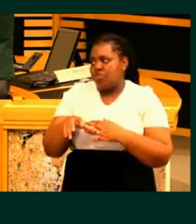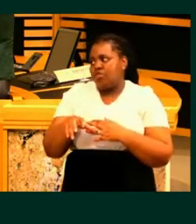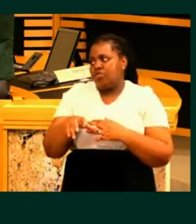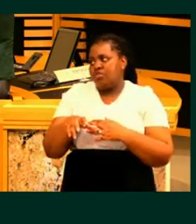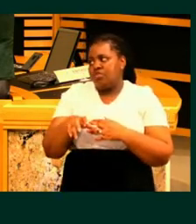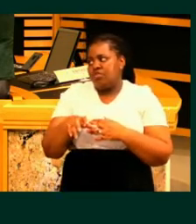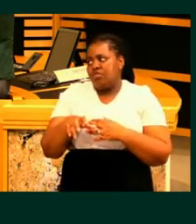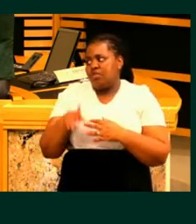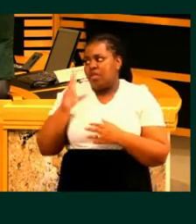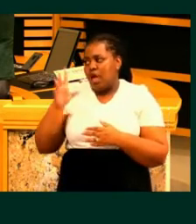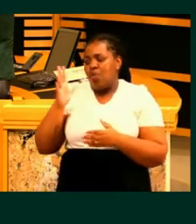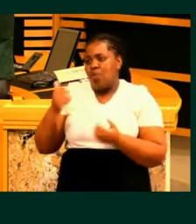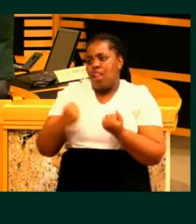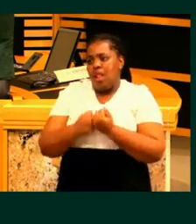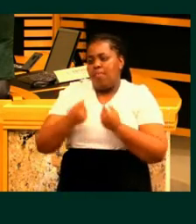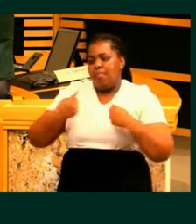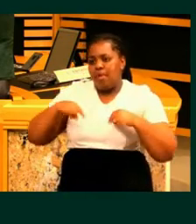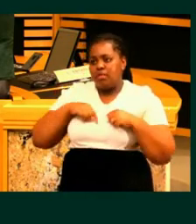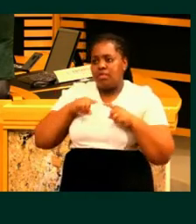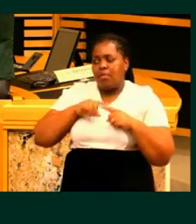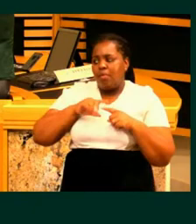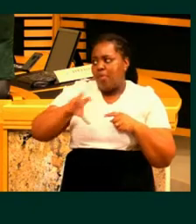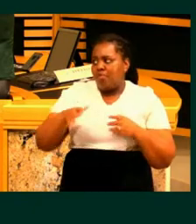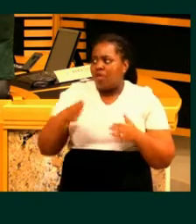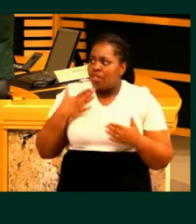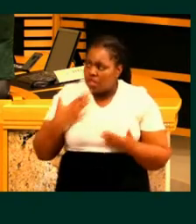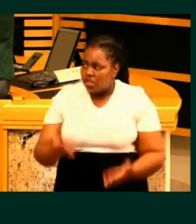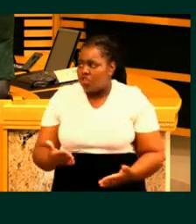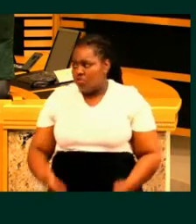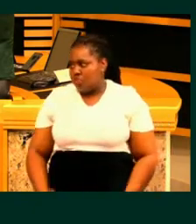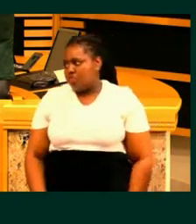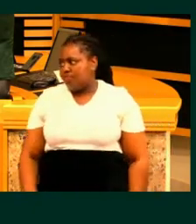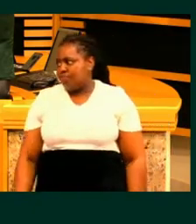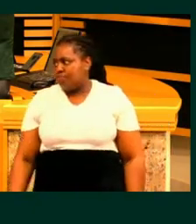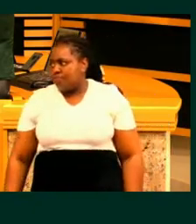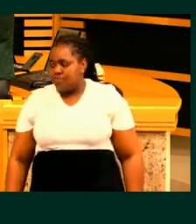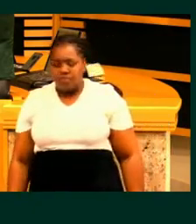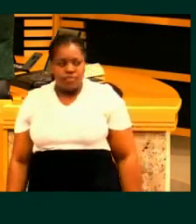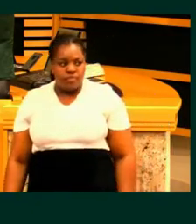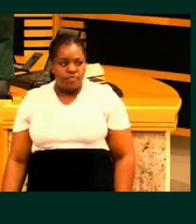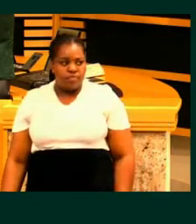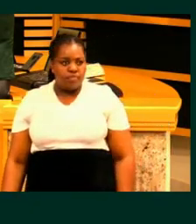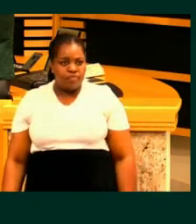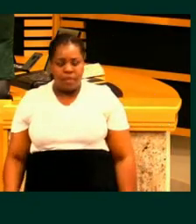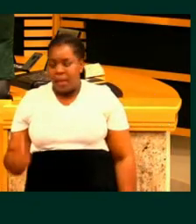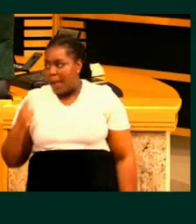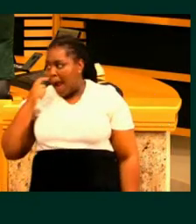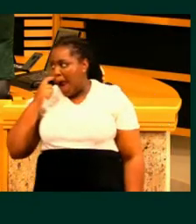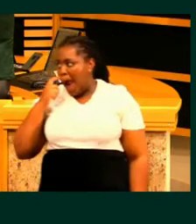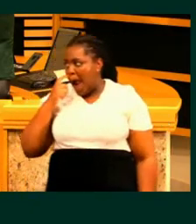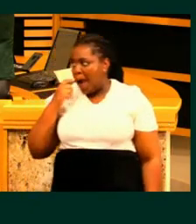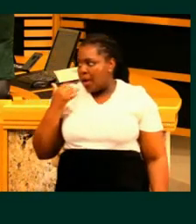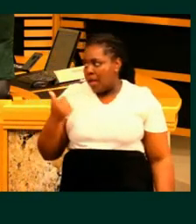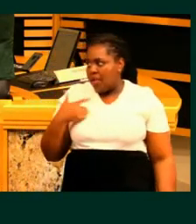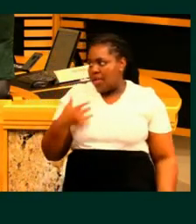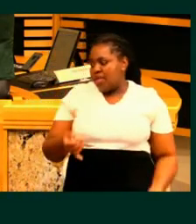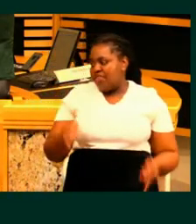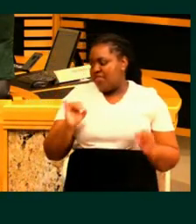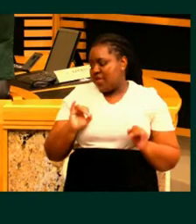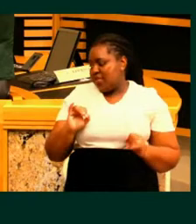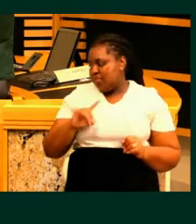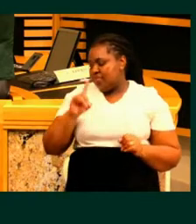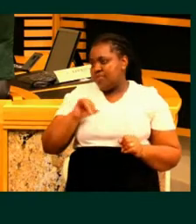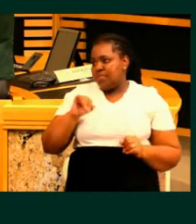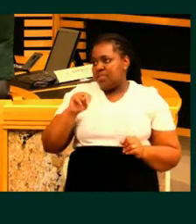that will fit us and our Province I thank you thank you very much honorable member I will now invite honorable